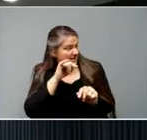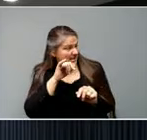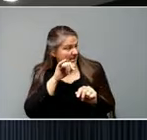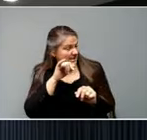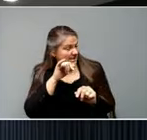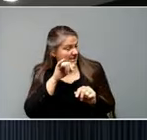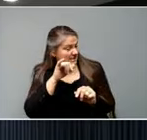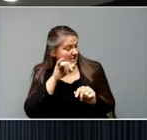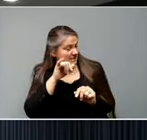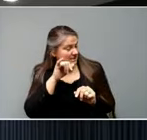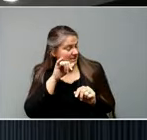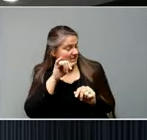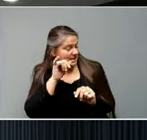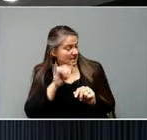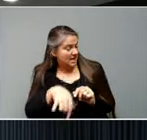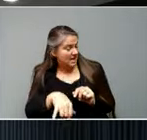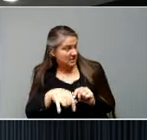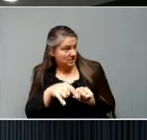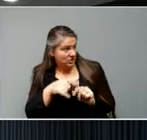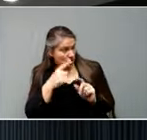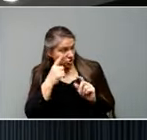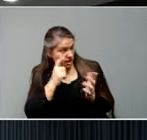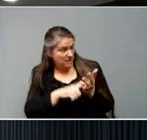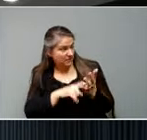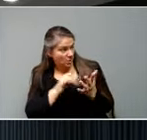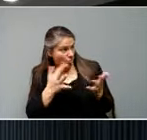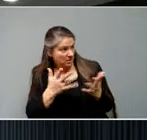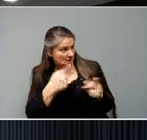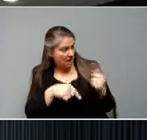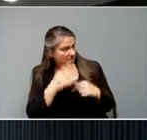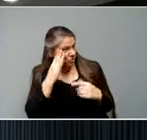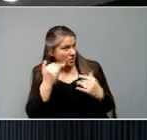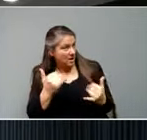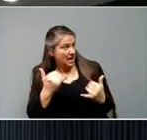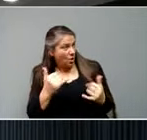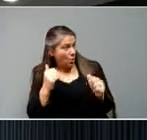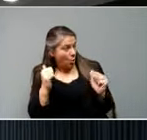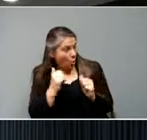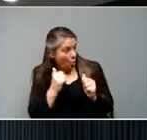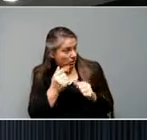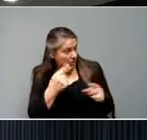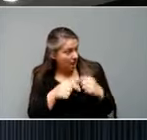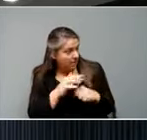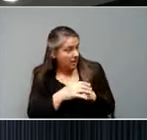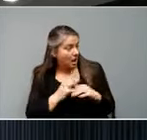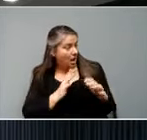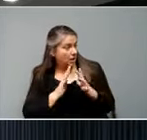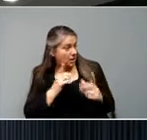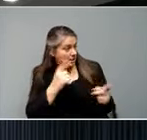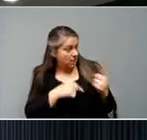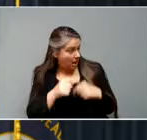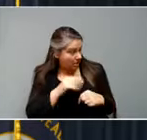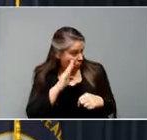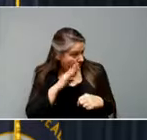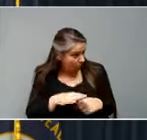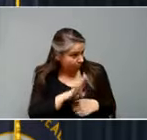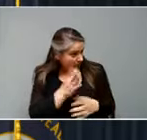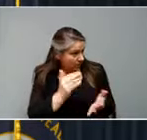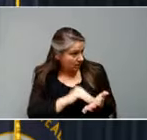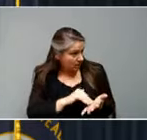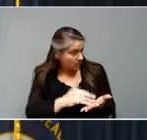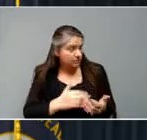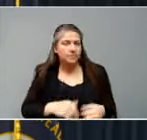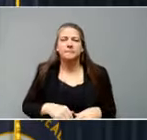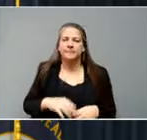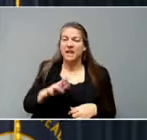states see increases in cases already and the holidays in front of us? Well, I think the